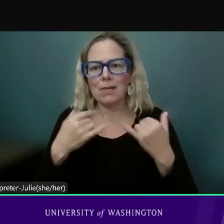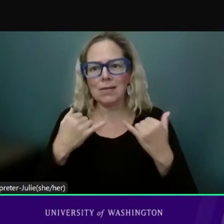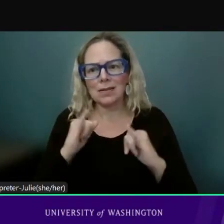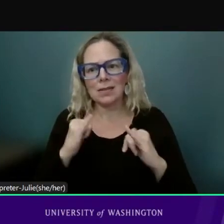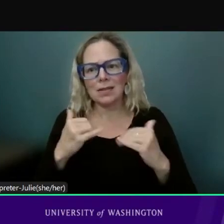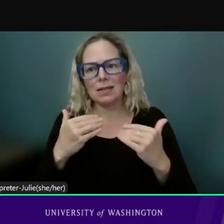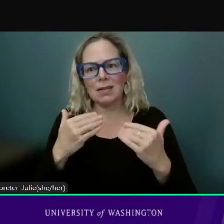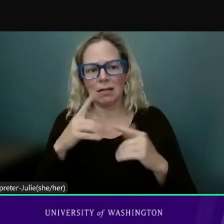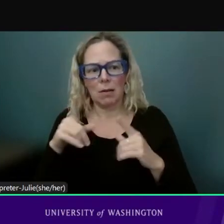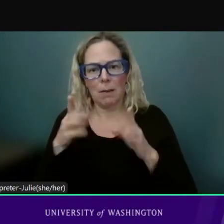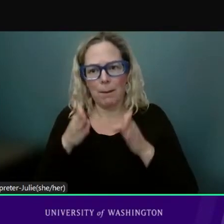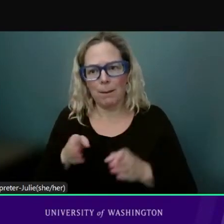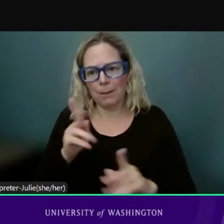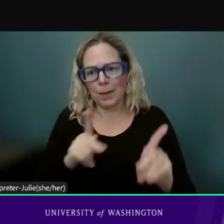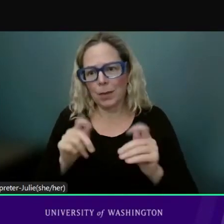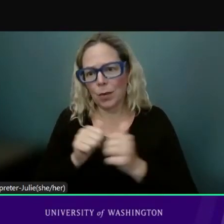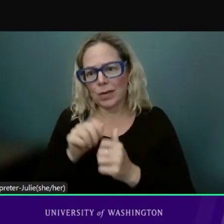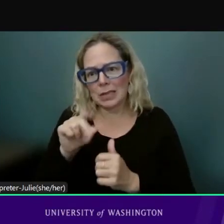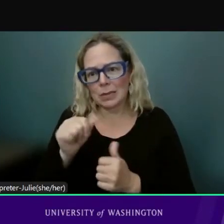employed.